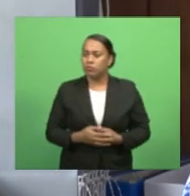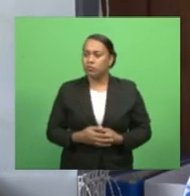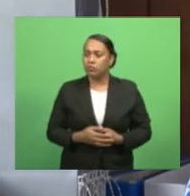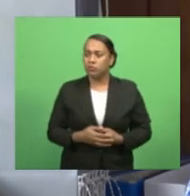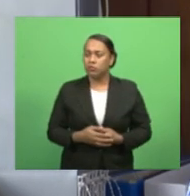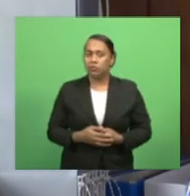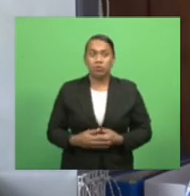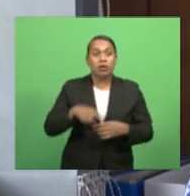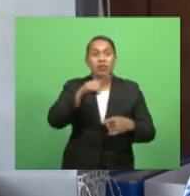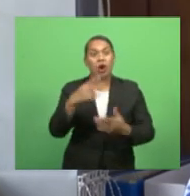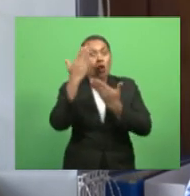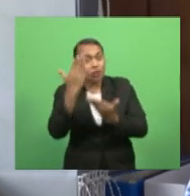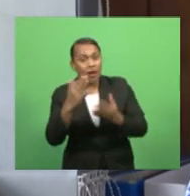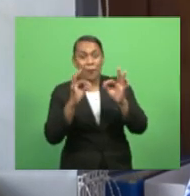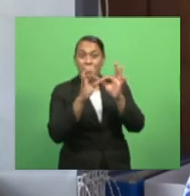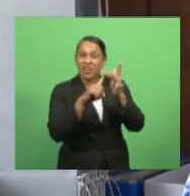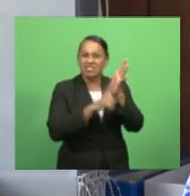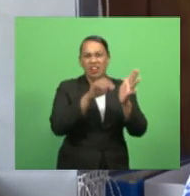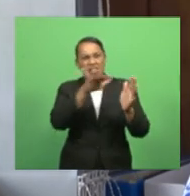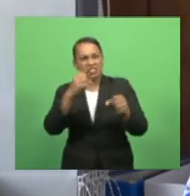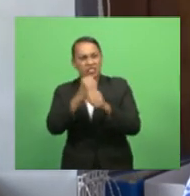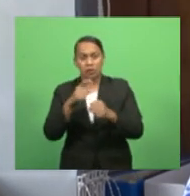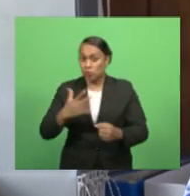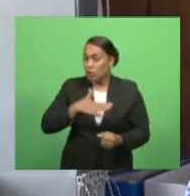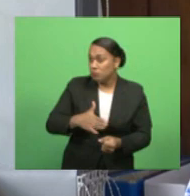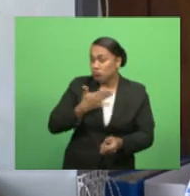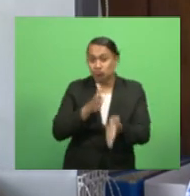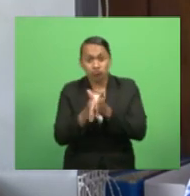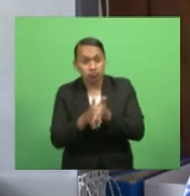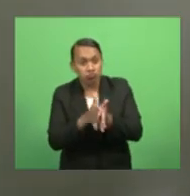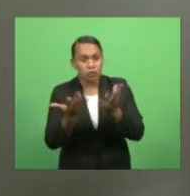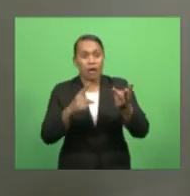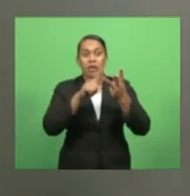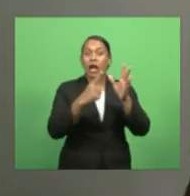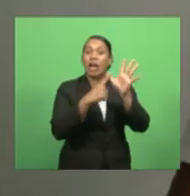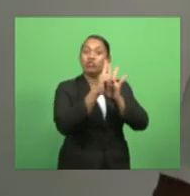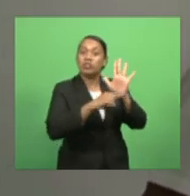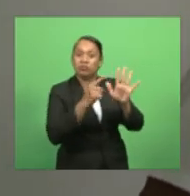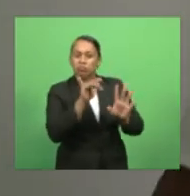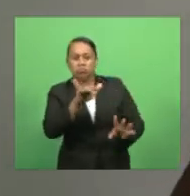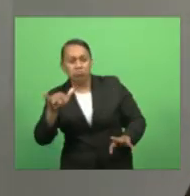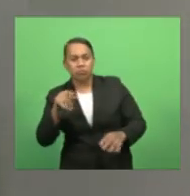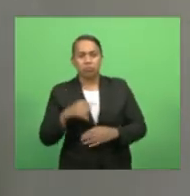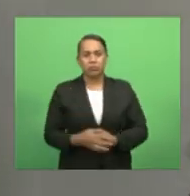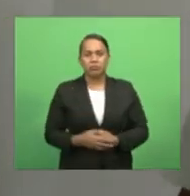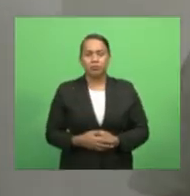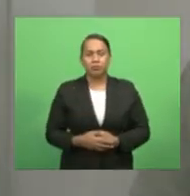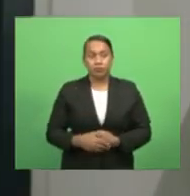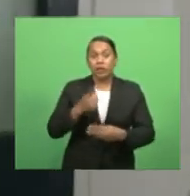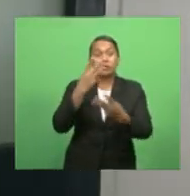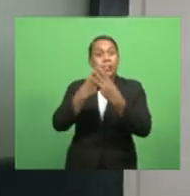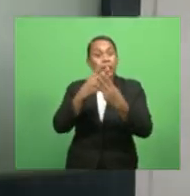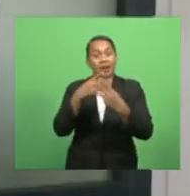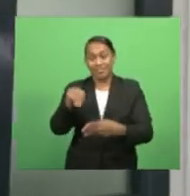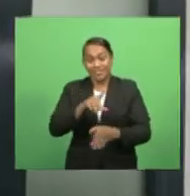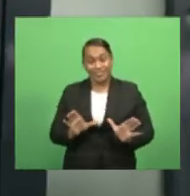Honorable Bill Ngavoka will be interested, Honorable Andre Chale. The SADELPA Management Board is expected to announce soon